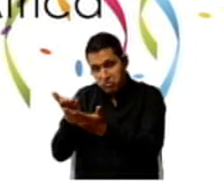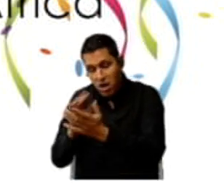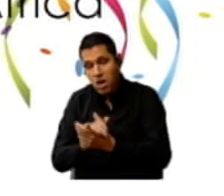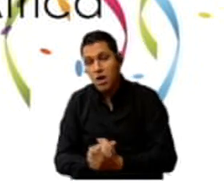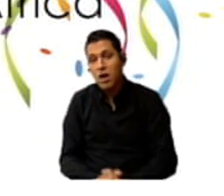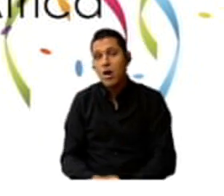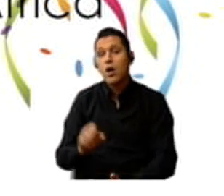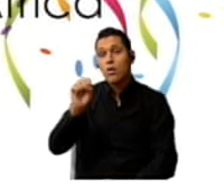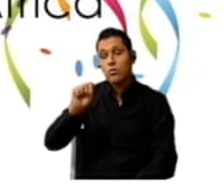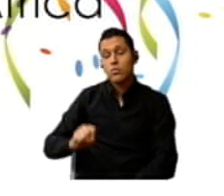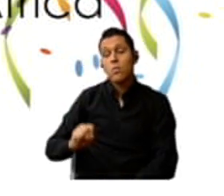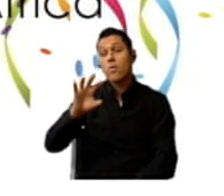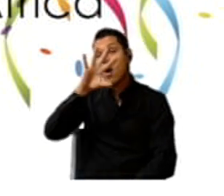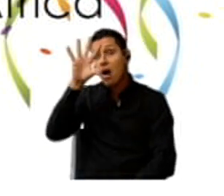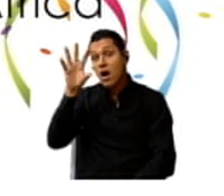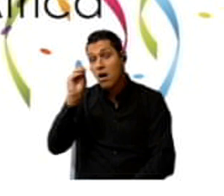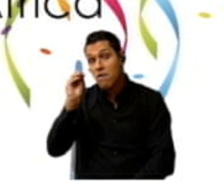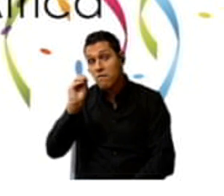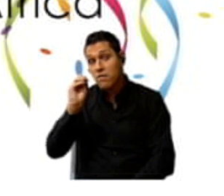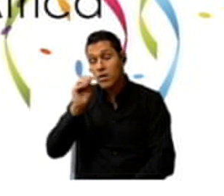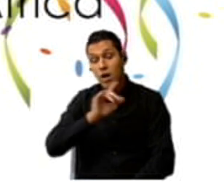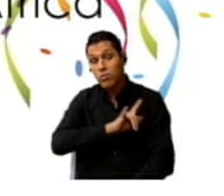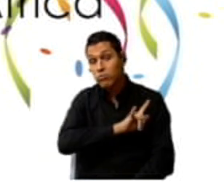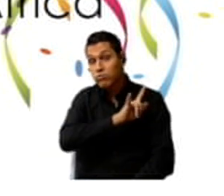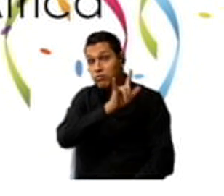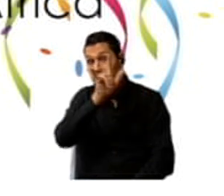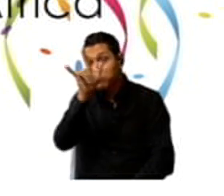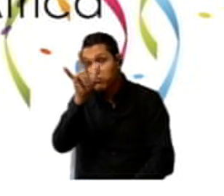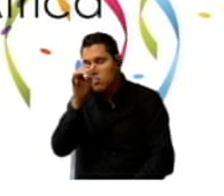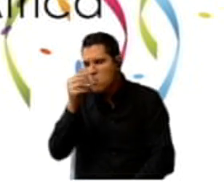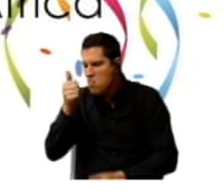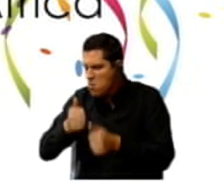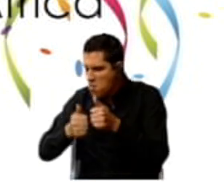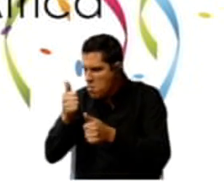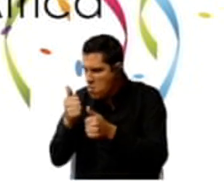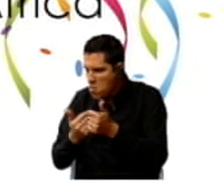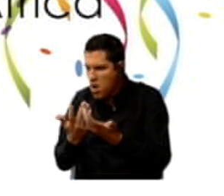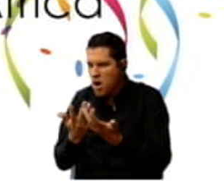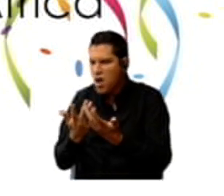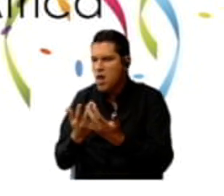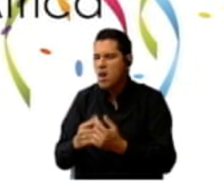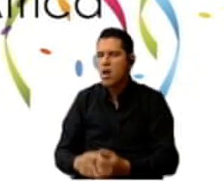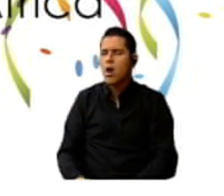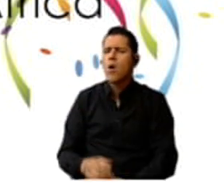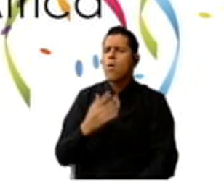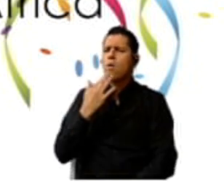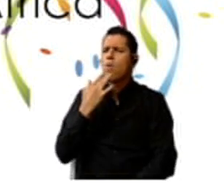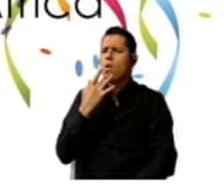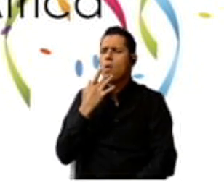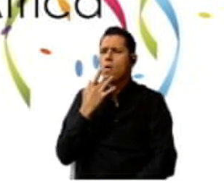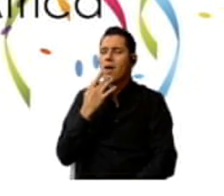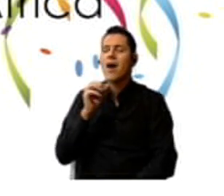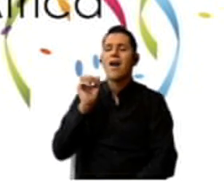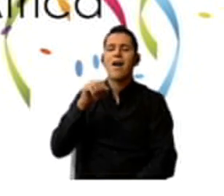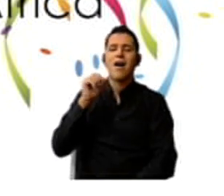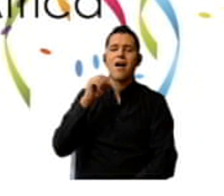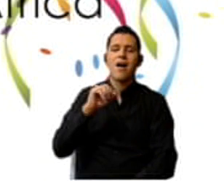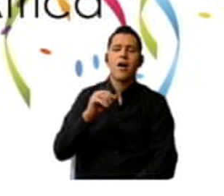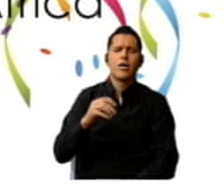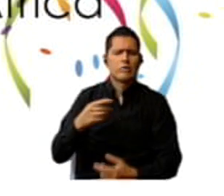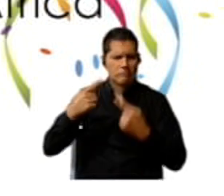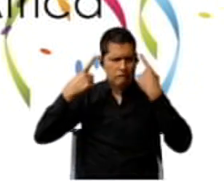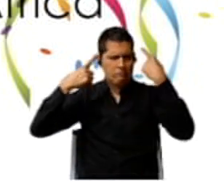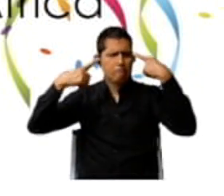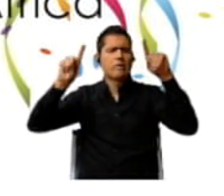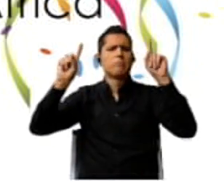Africa. And who is that man? Well, that man you're calling is a very famous